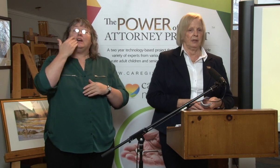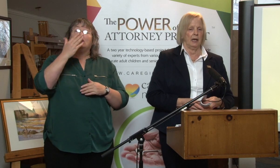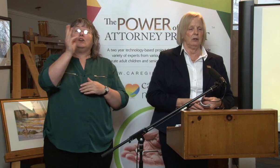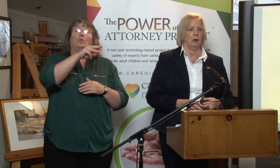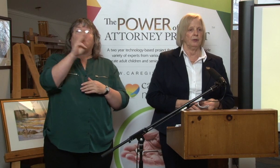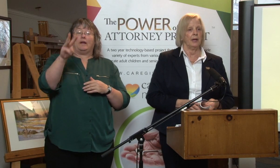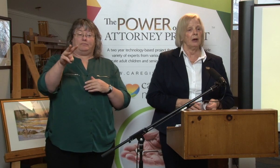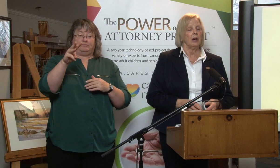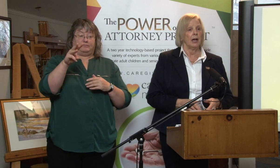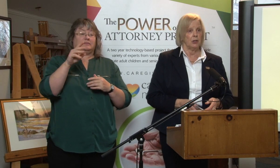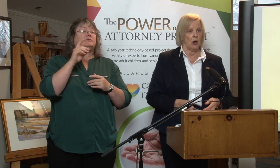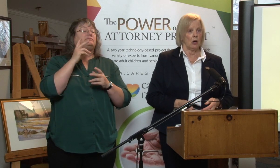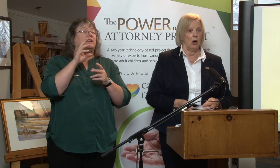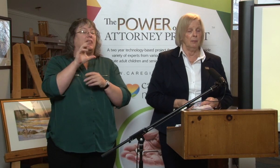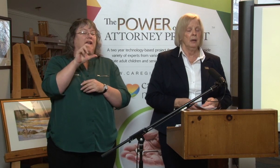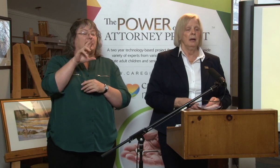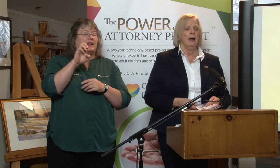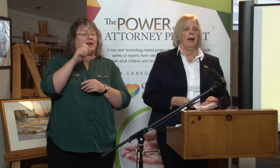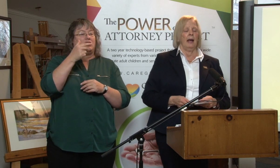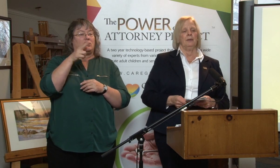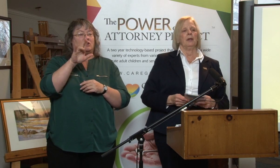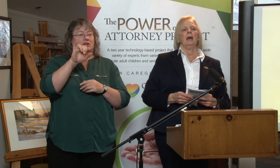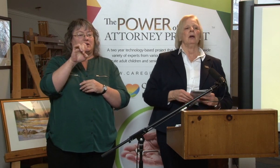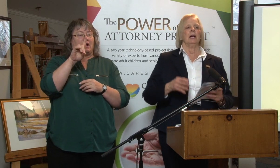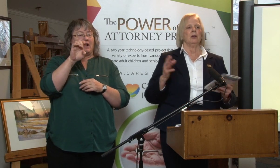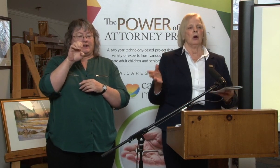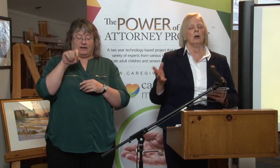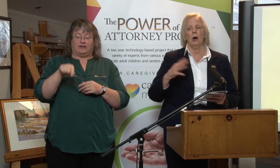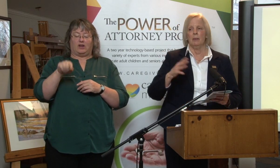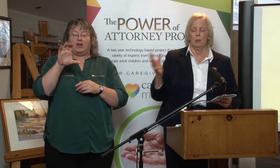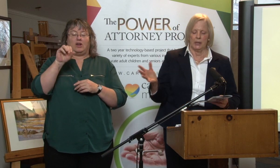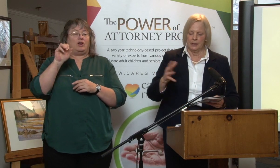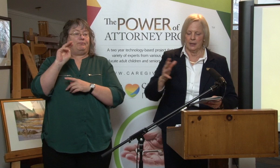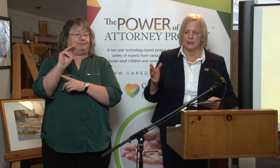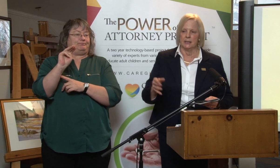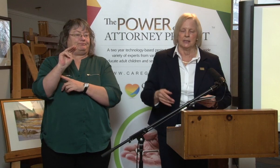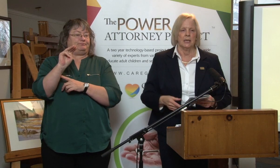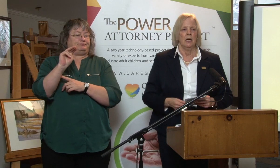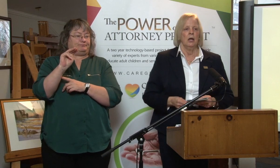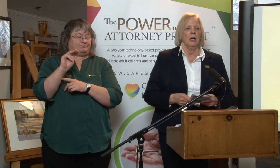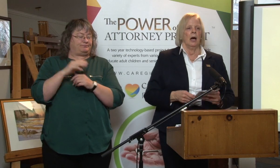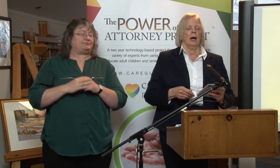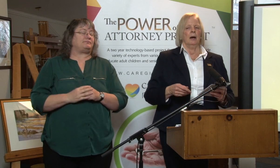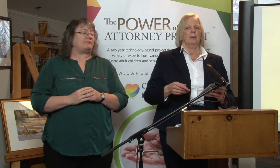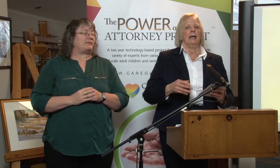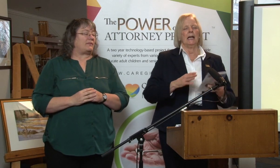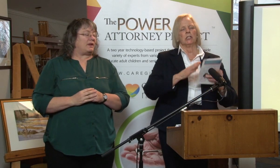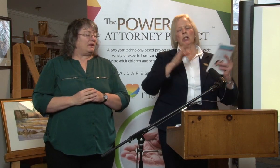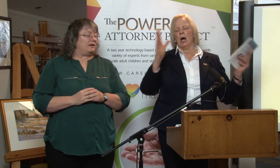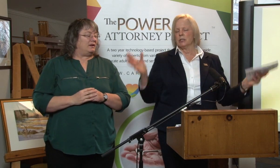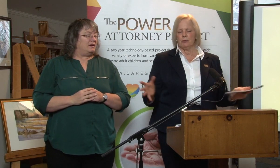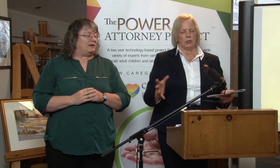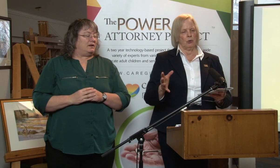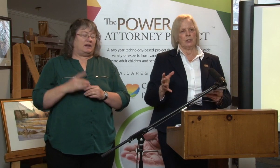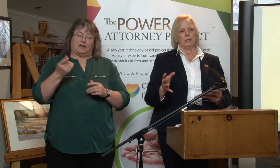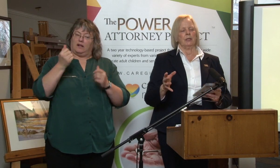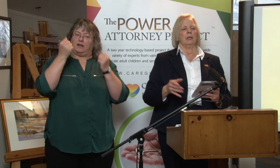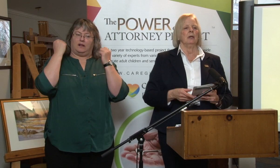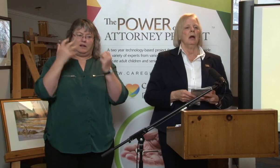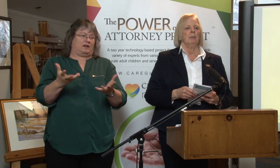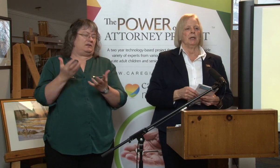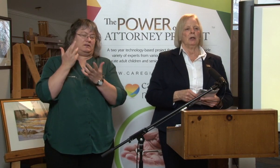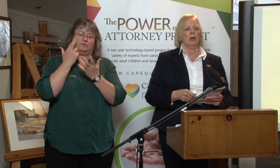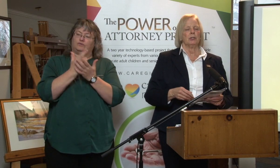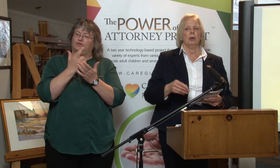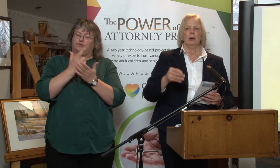you can navigate called thecareguide.com. And thecareguide.com, what it does is it has lots of resources